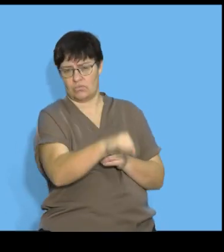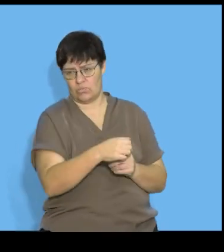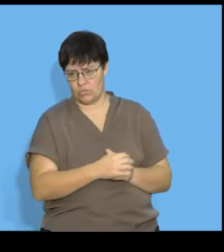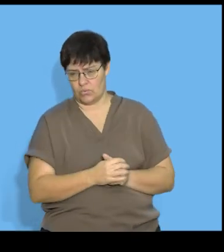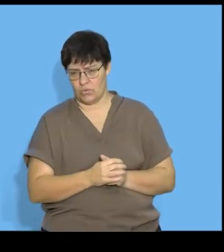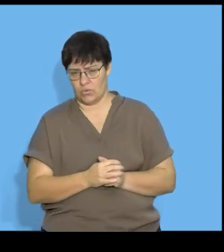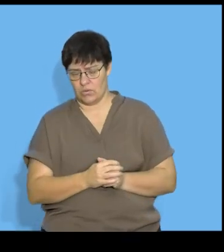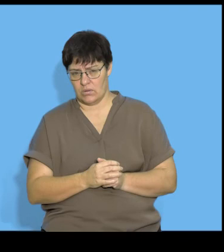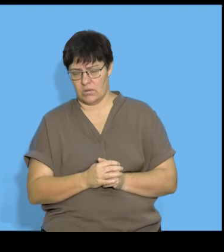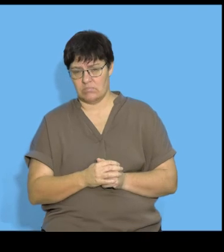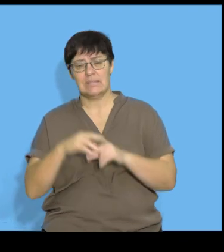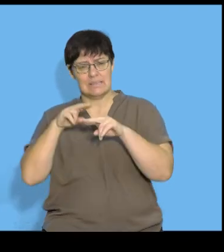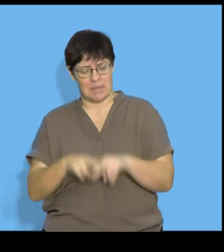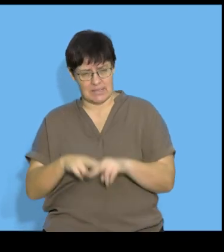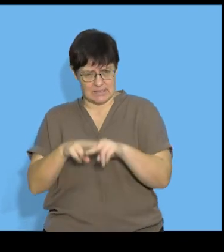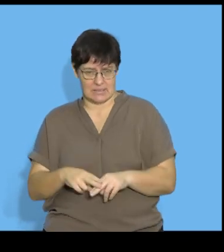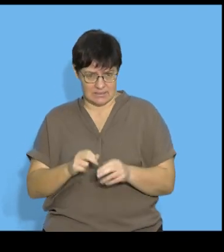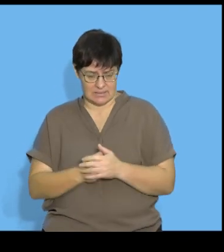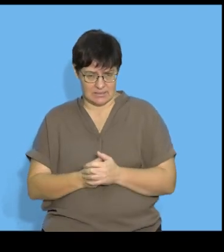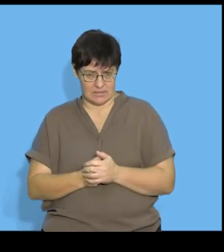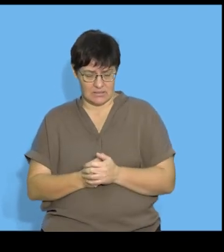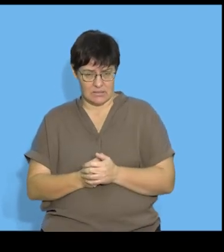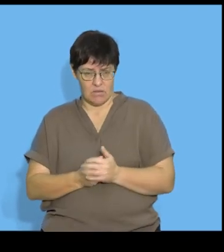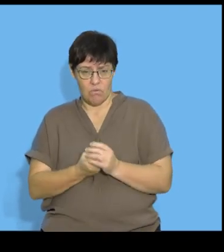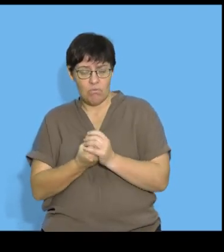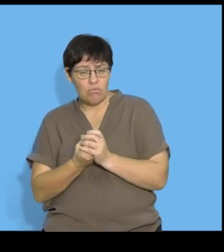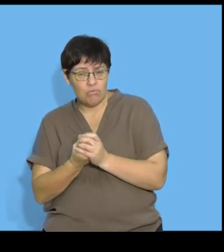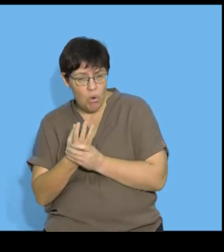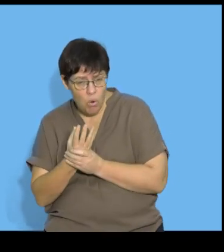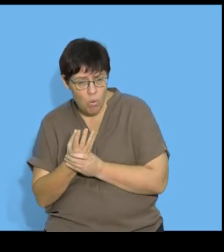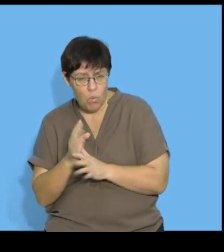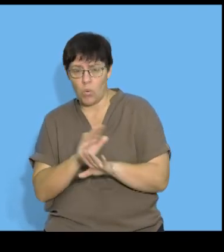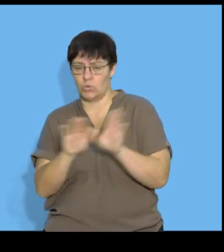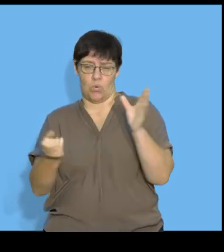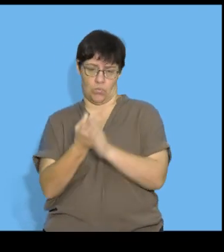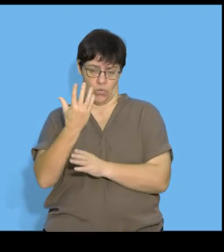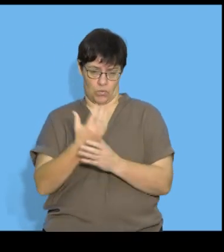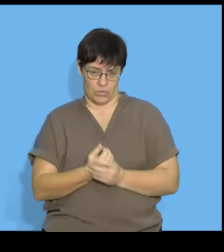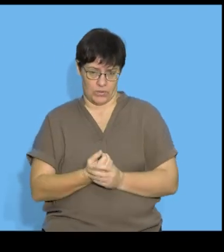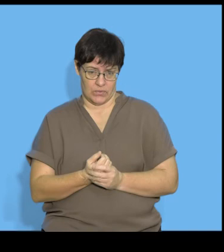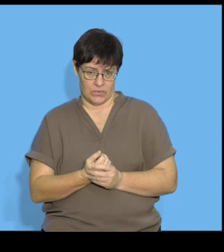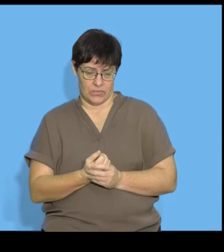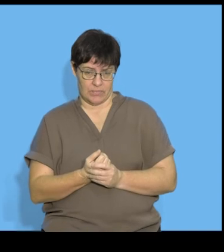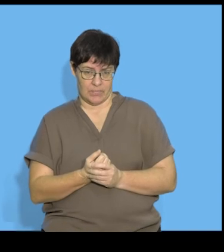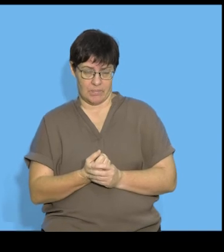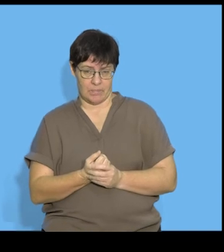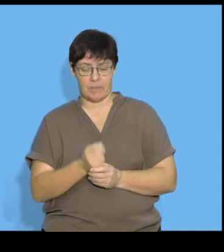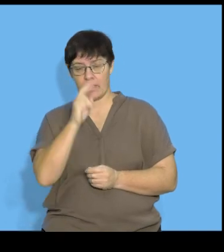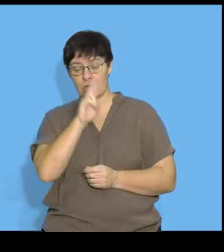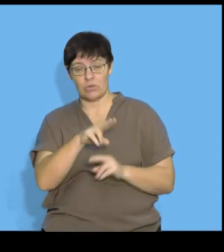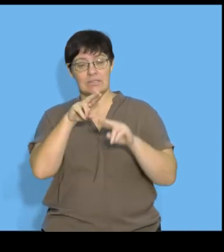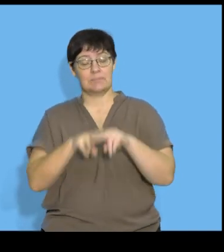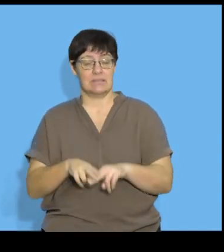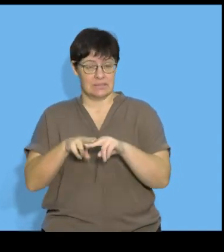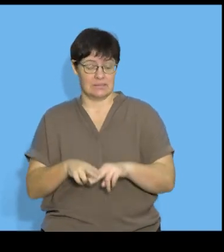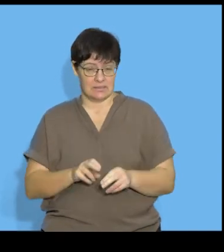was the dependent. Are they going to grow or are they not going to grow? So if we have a look at the dependent,